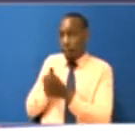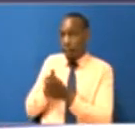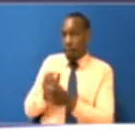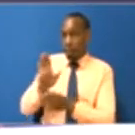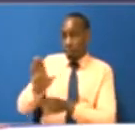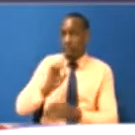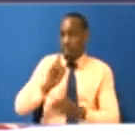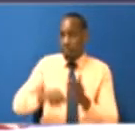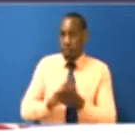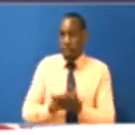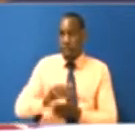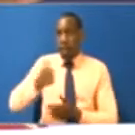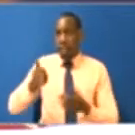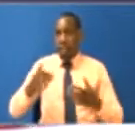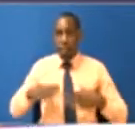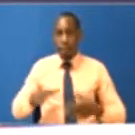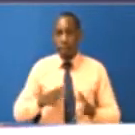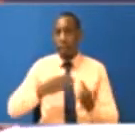by saying